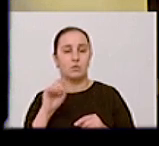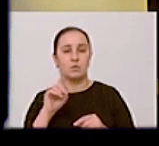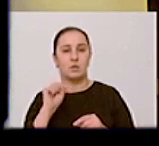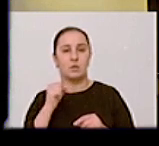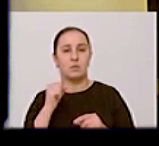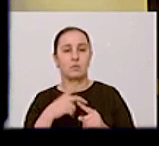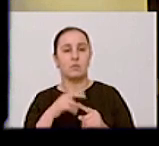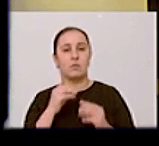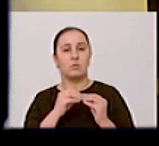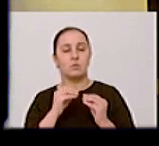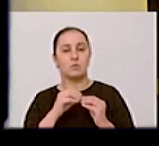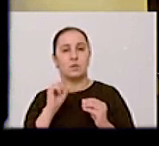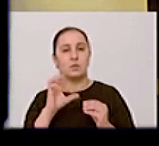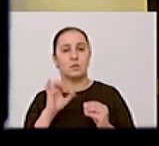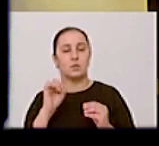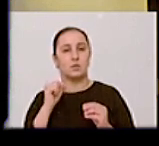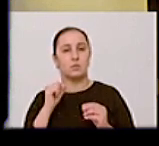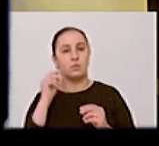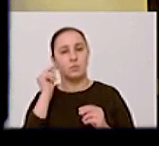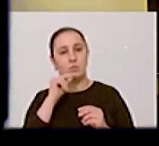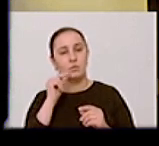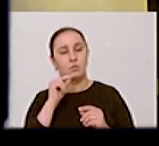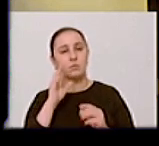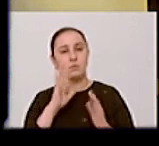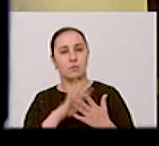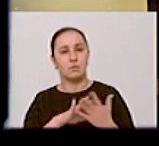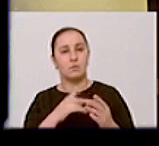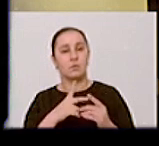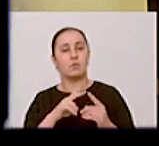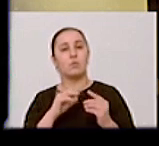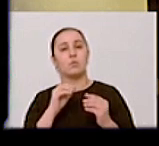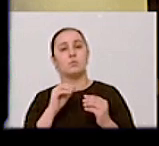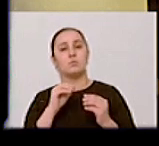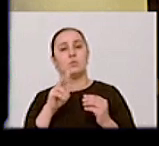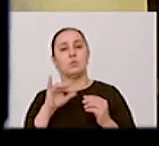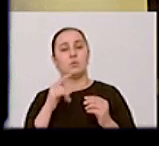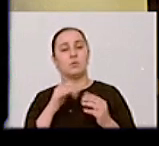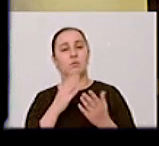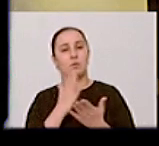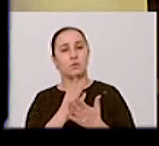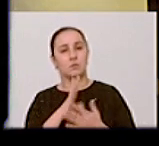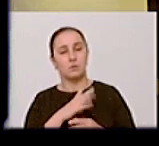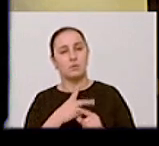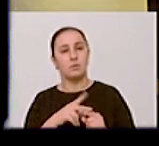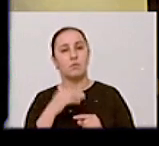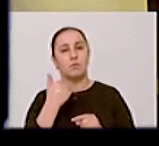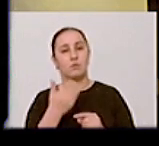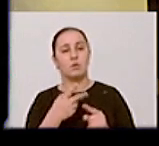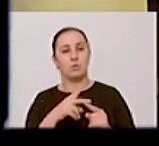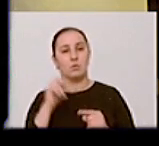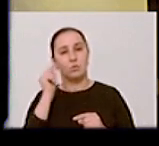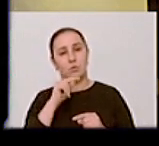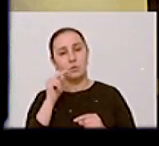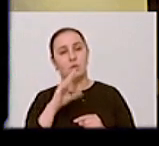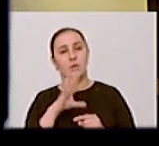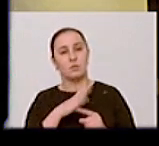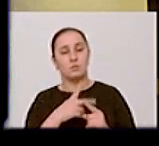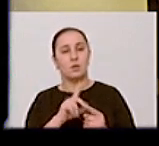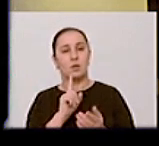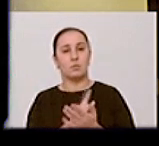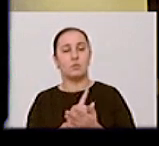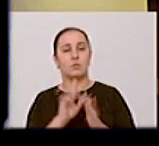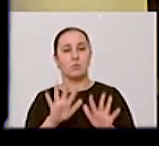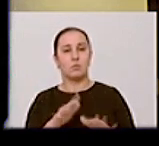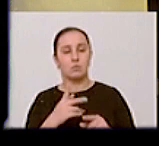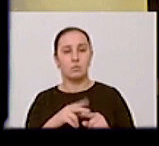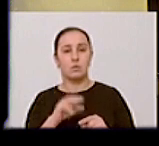yoki 10-asr adabiyotini o'rganish davomida lug'atlar tashkil qilganimiz, ularni o'rganganimiz albatta